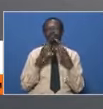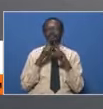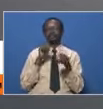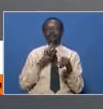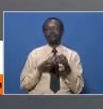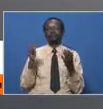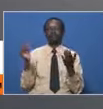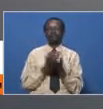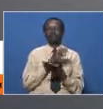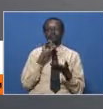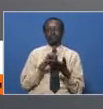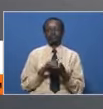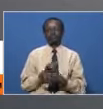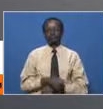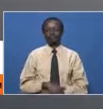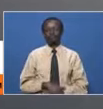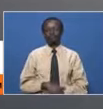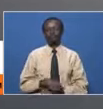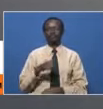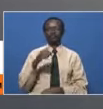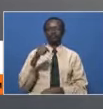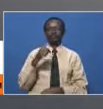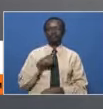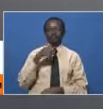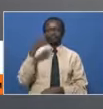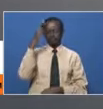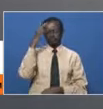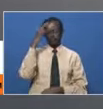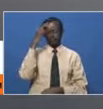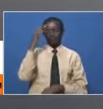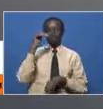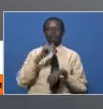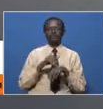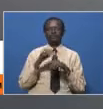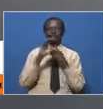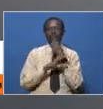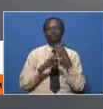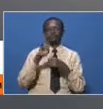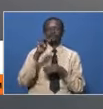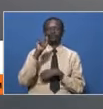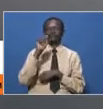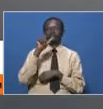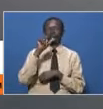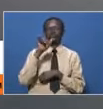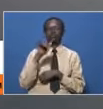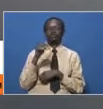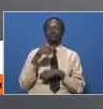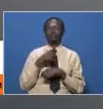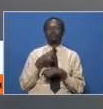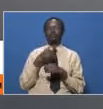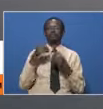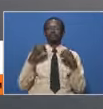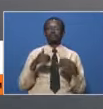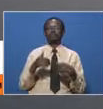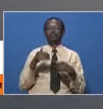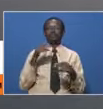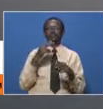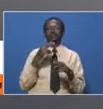I remember in the Mali elections, there was a guy who was called Celine, who is a friend of mine. I met him actually. He was a